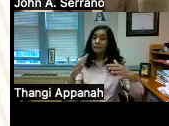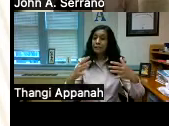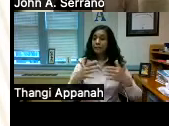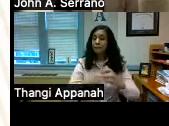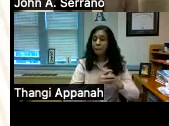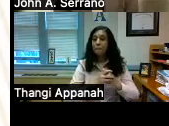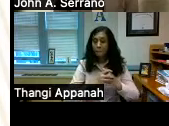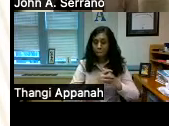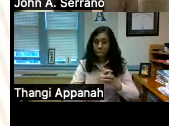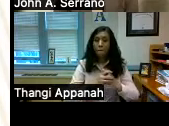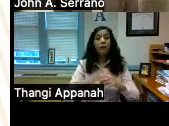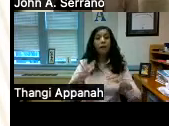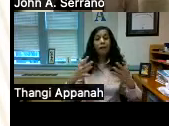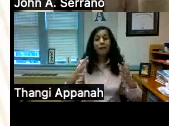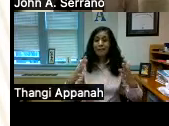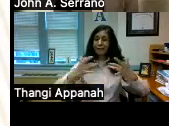about some of the life issues we're seeing.